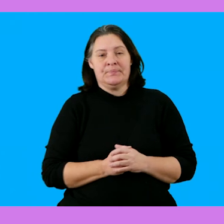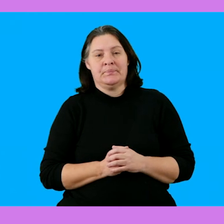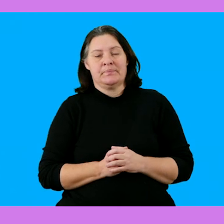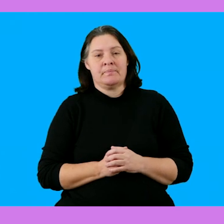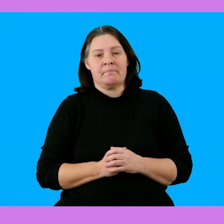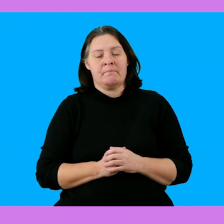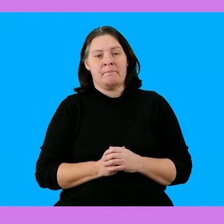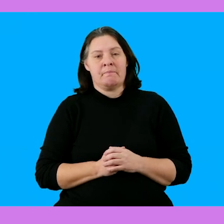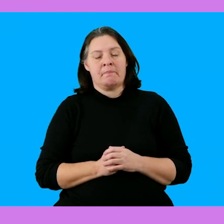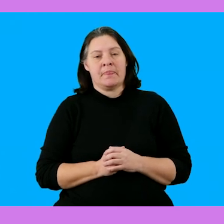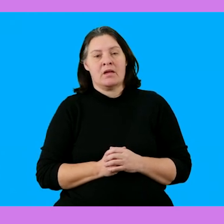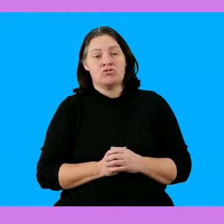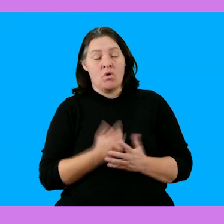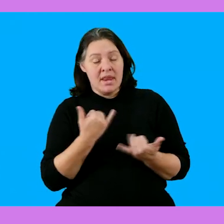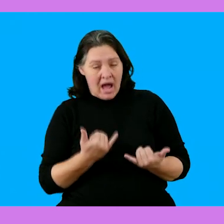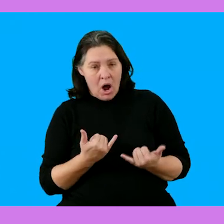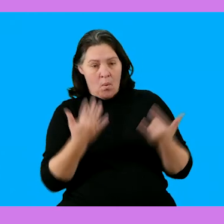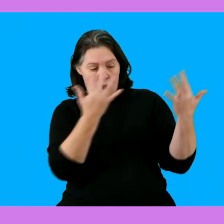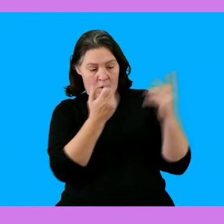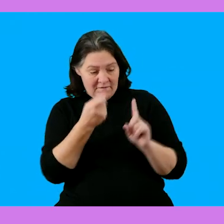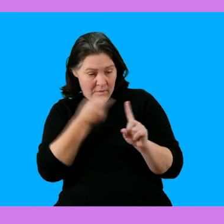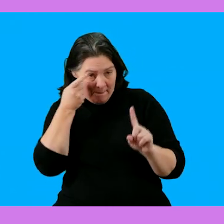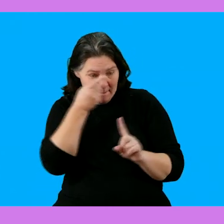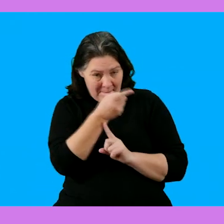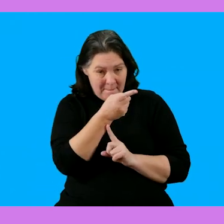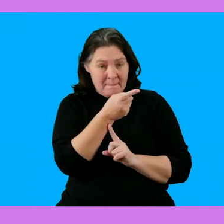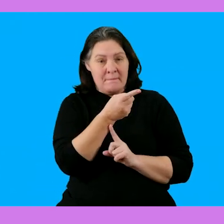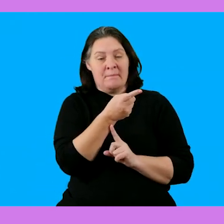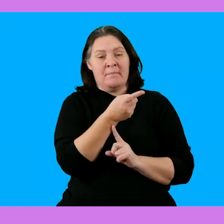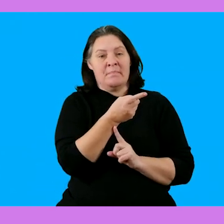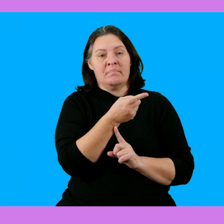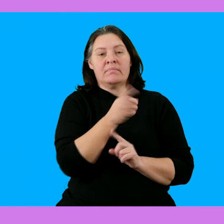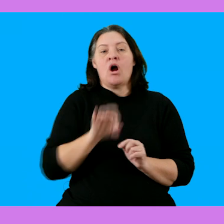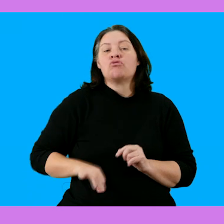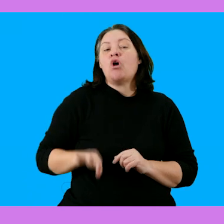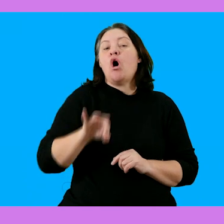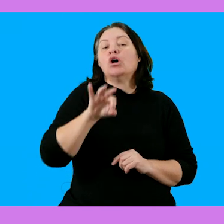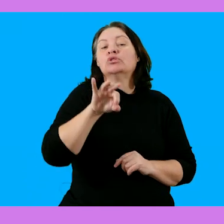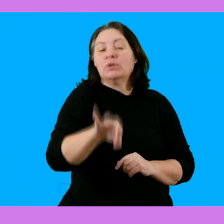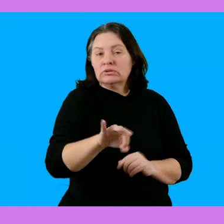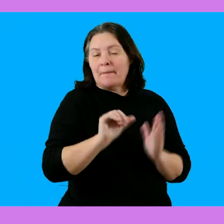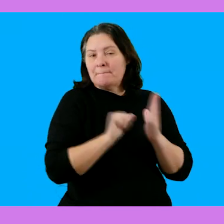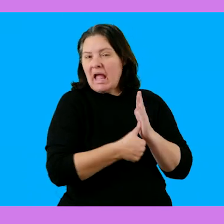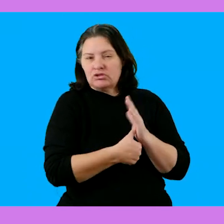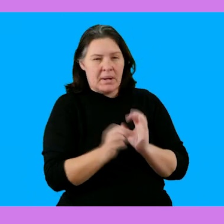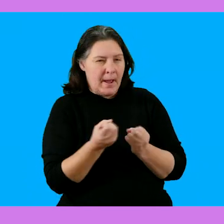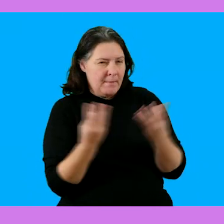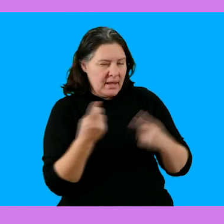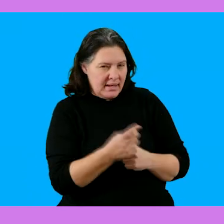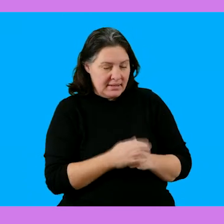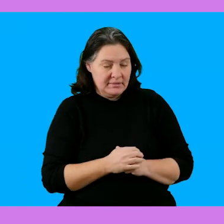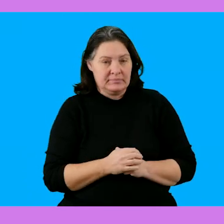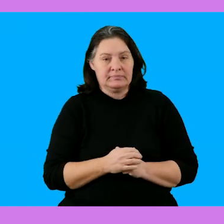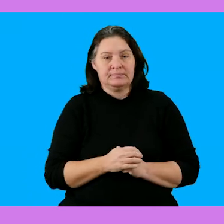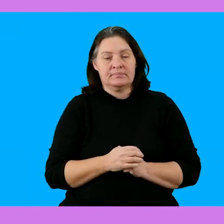right? Okay, so now we need to calculate then what is a contribution to the pension fund.